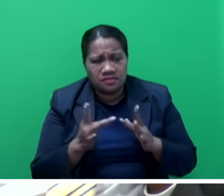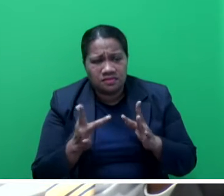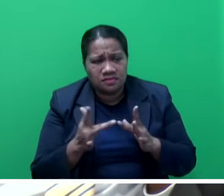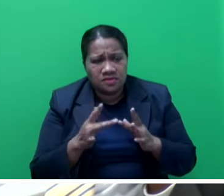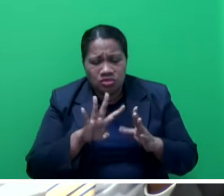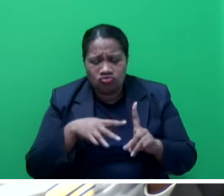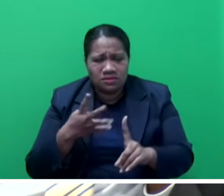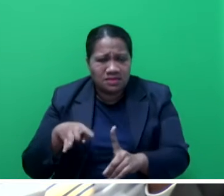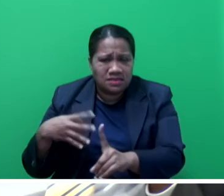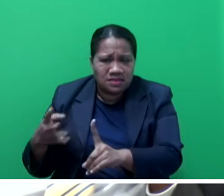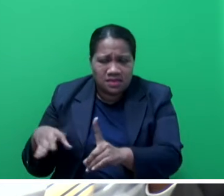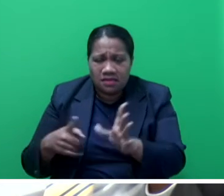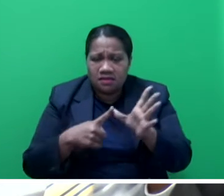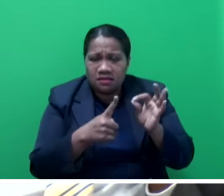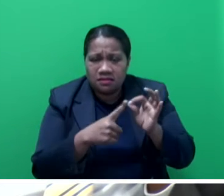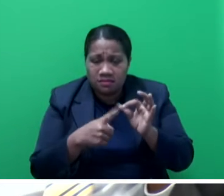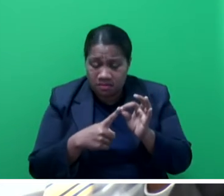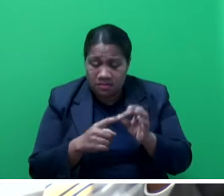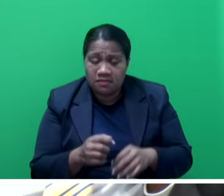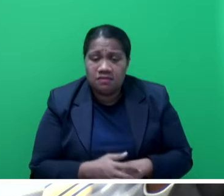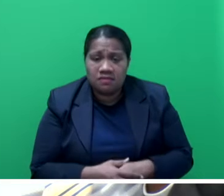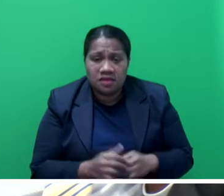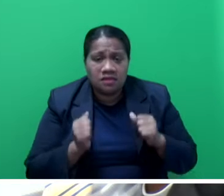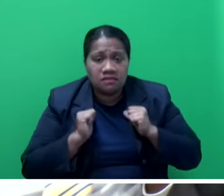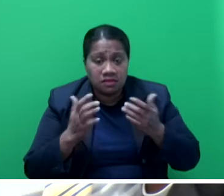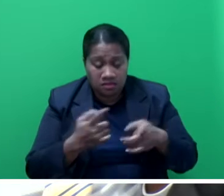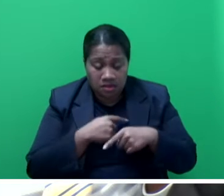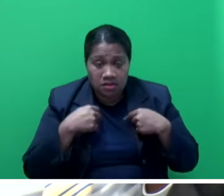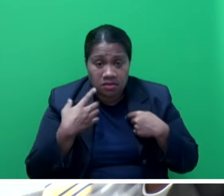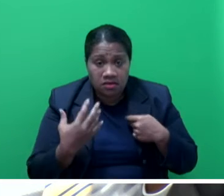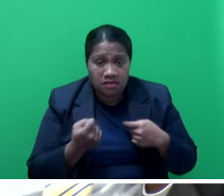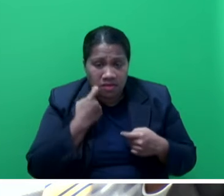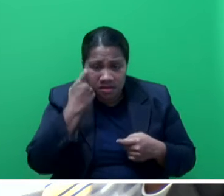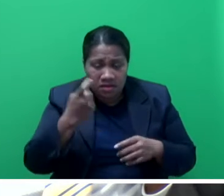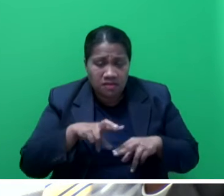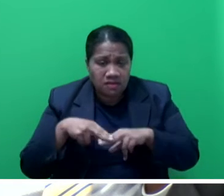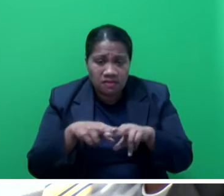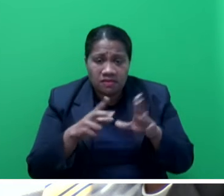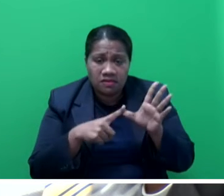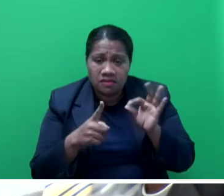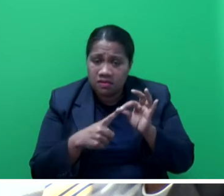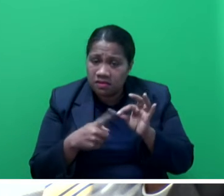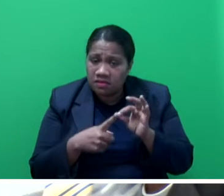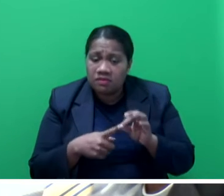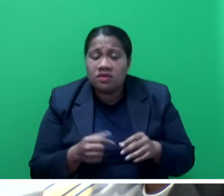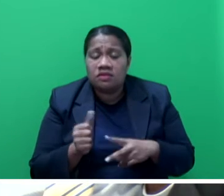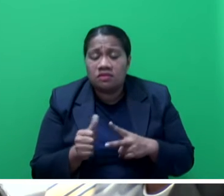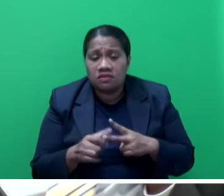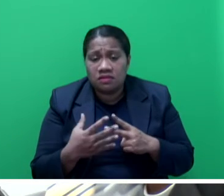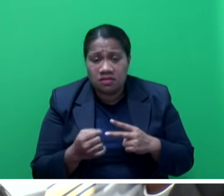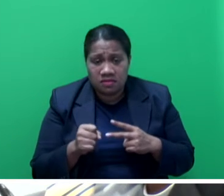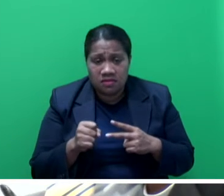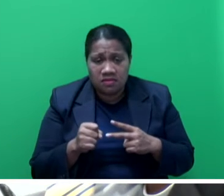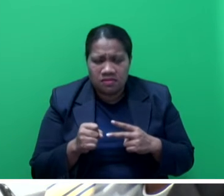tracing apps, where the availability that we have, the Care Fiji app, and also the case management tool SOMAS, which we have